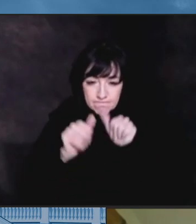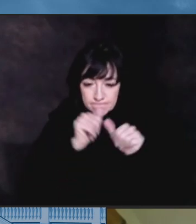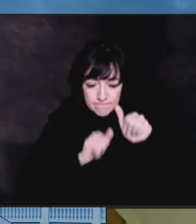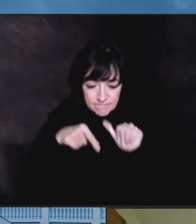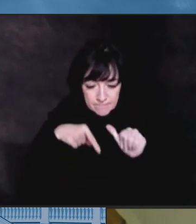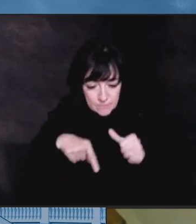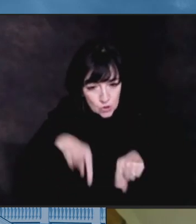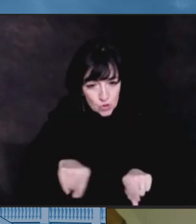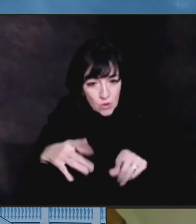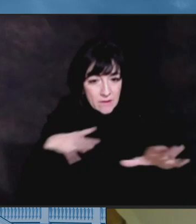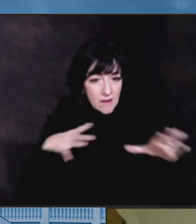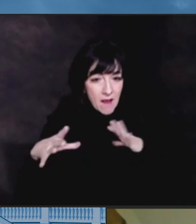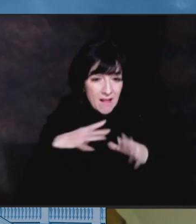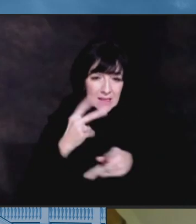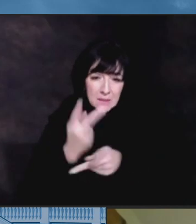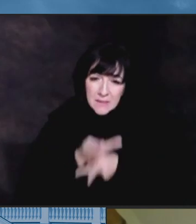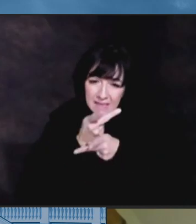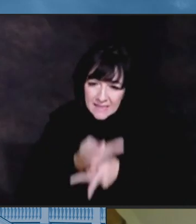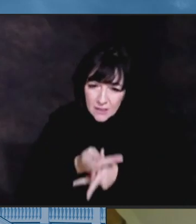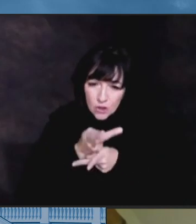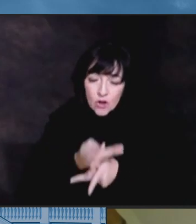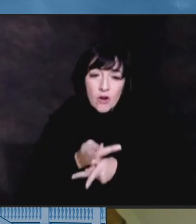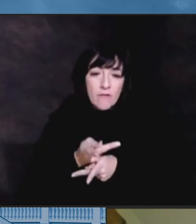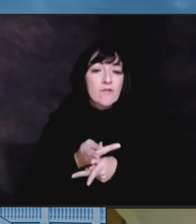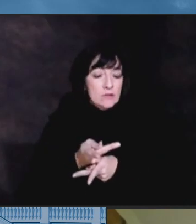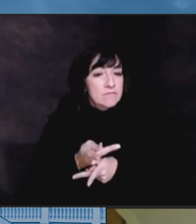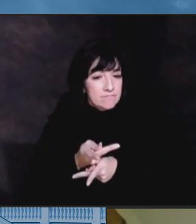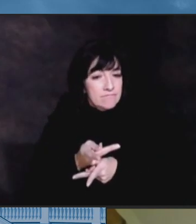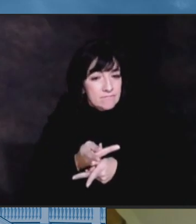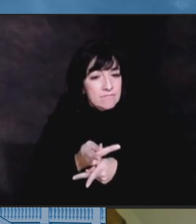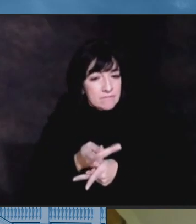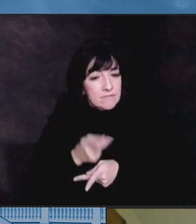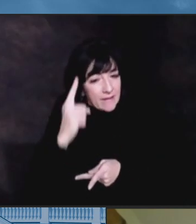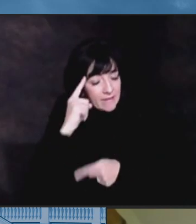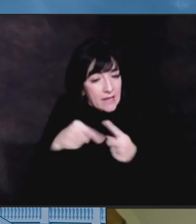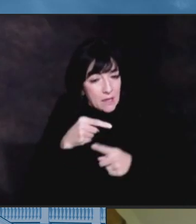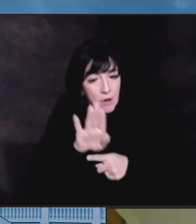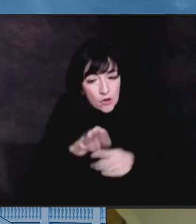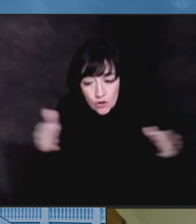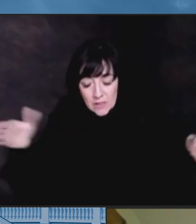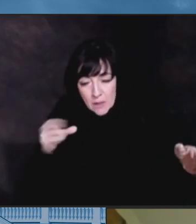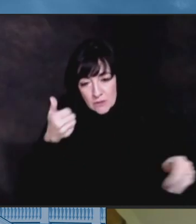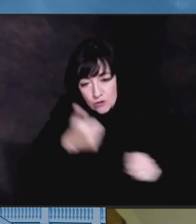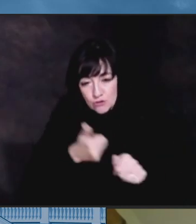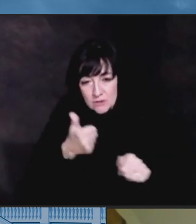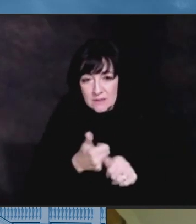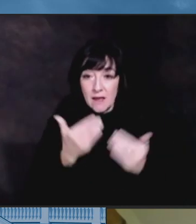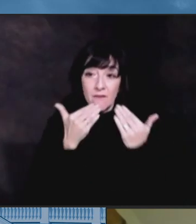think about your neighbor and think about your loved ones, and we'll get through this together. Thank you very much.